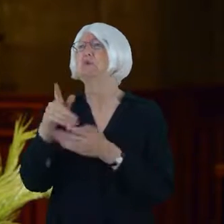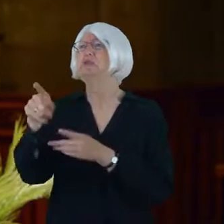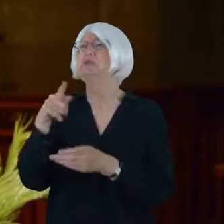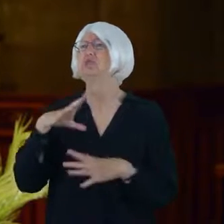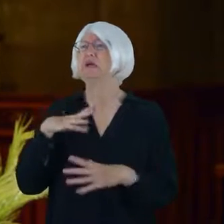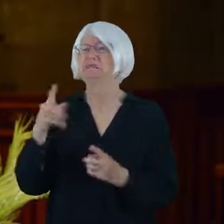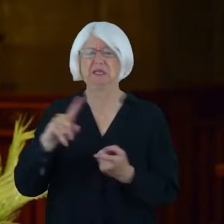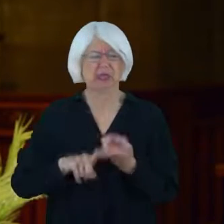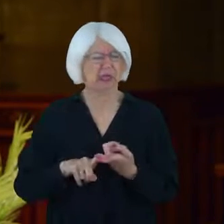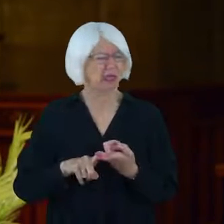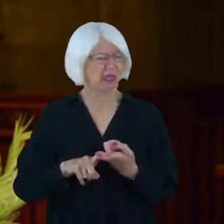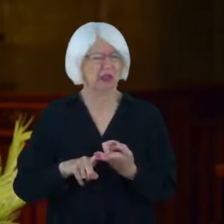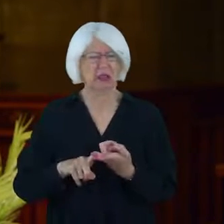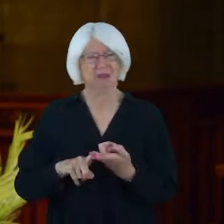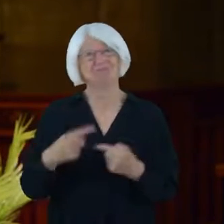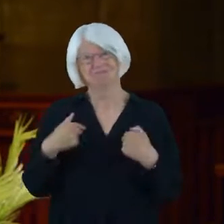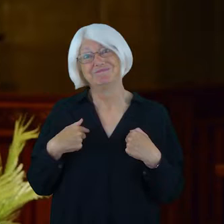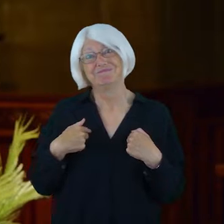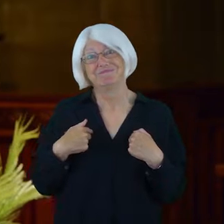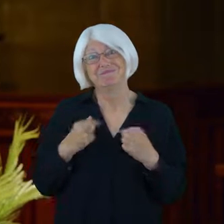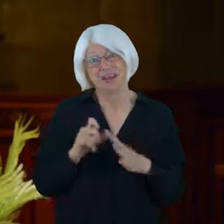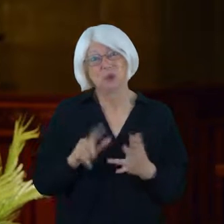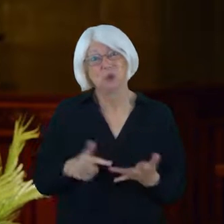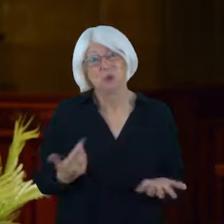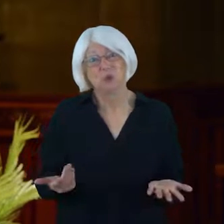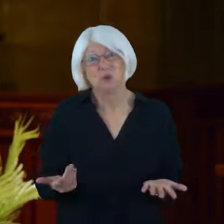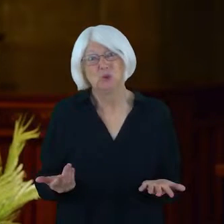rest? I know that I do.